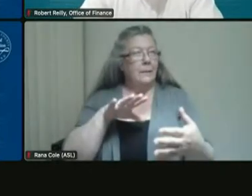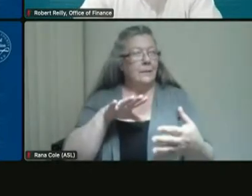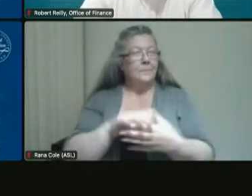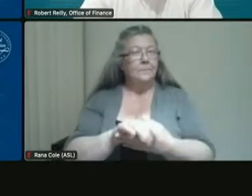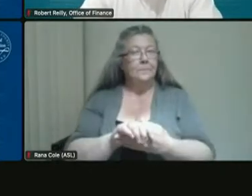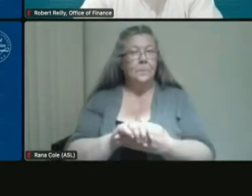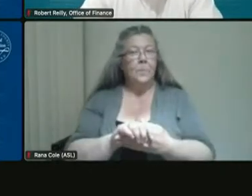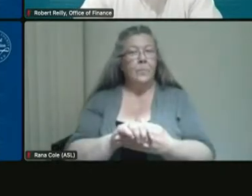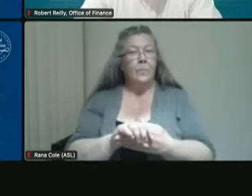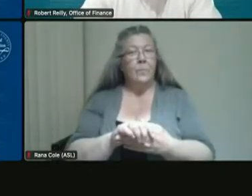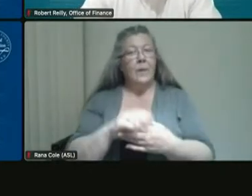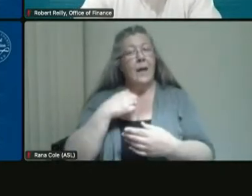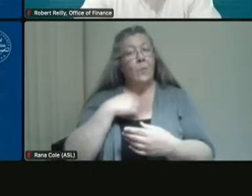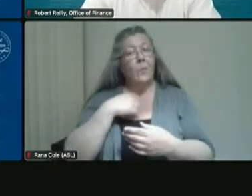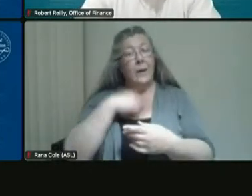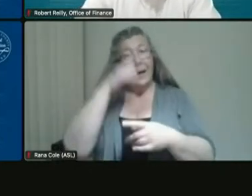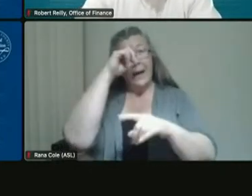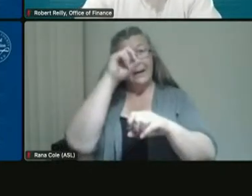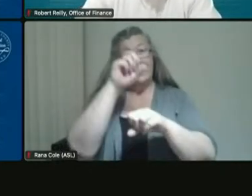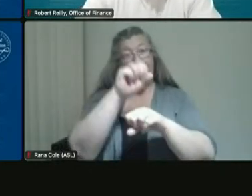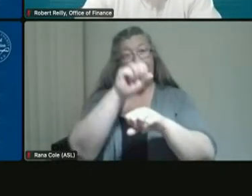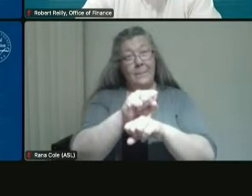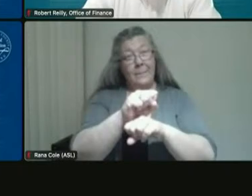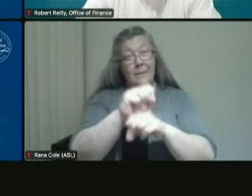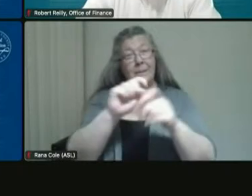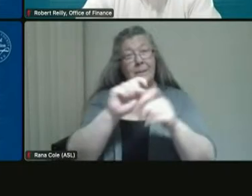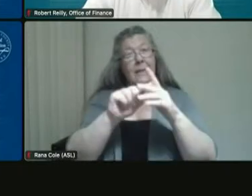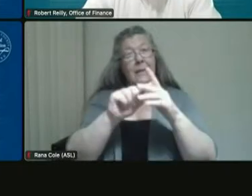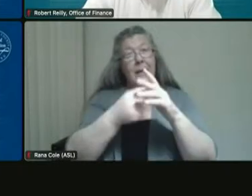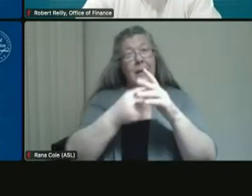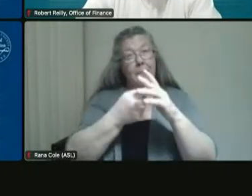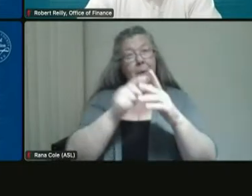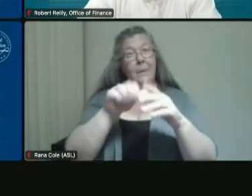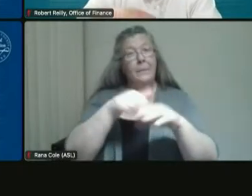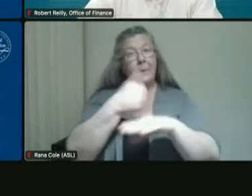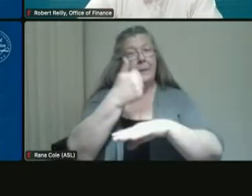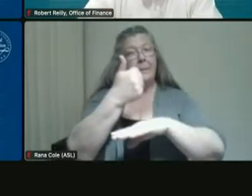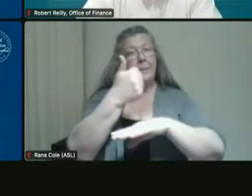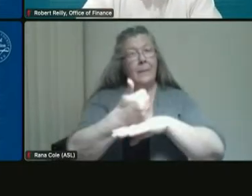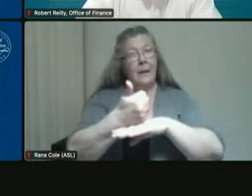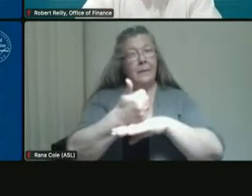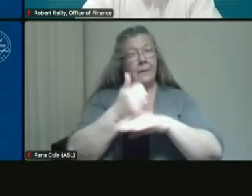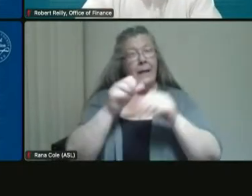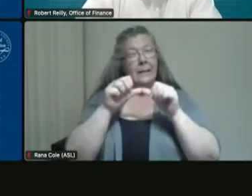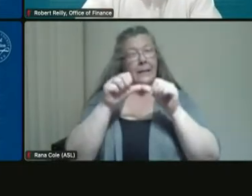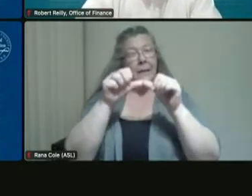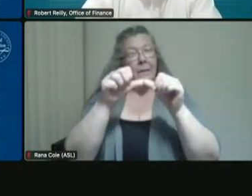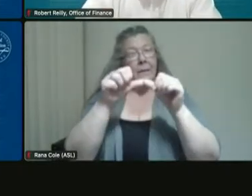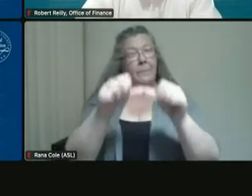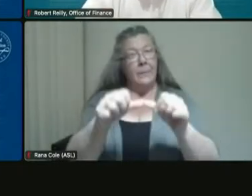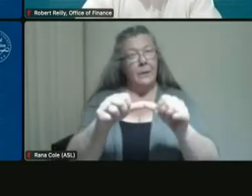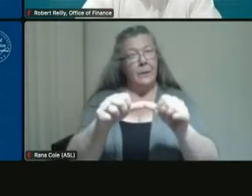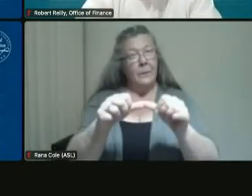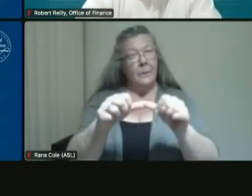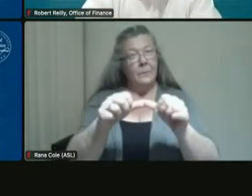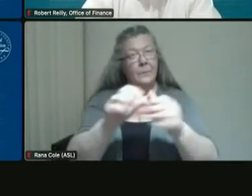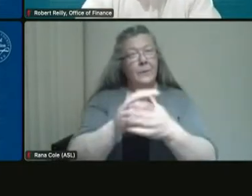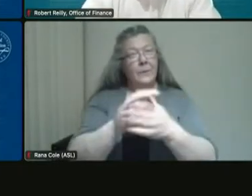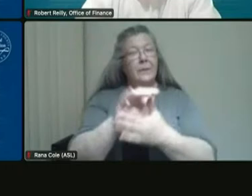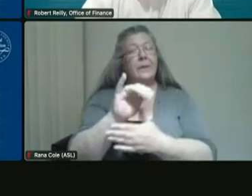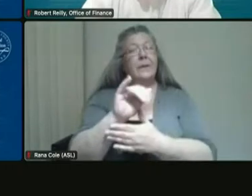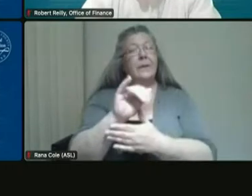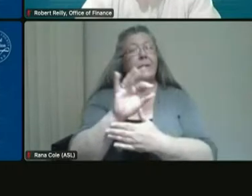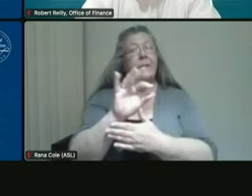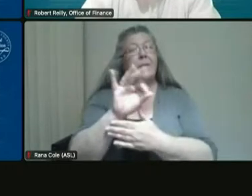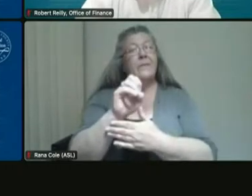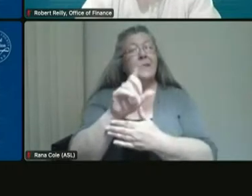made a commitment to implement that sustainability plan with fidelity in Montgomery County. And that only helps our school system, it helps our county,